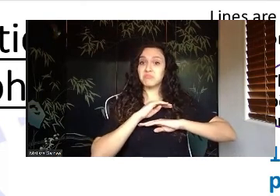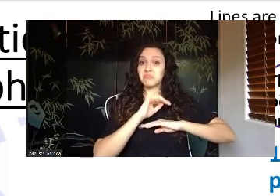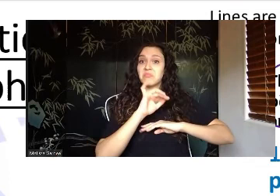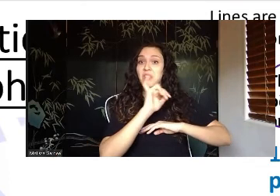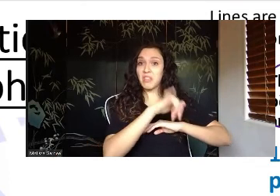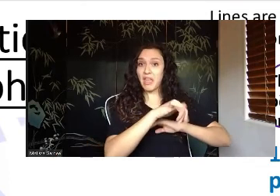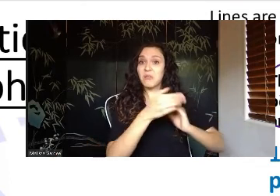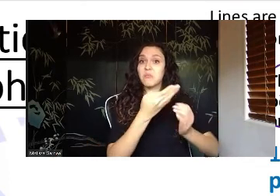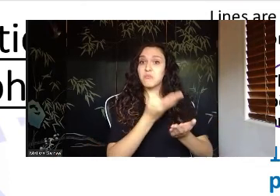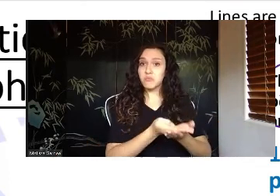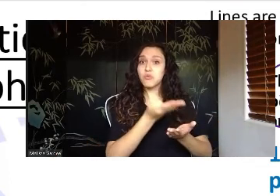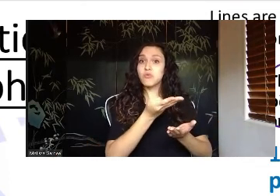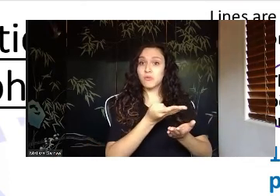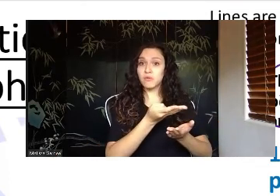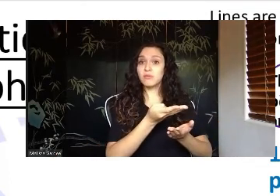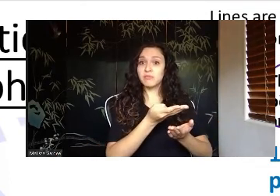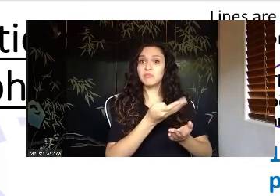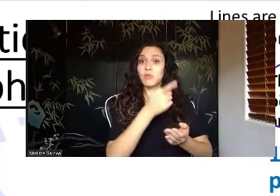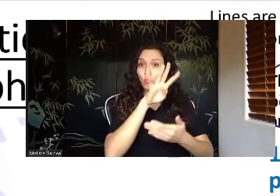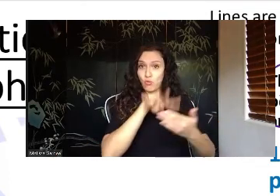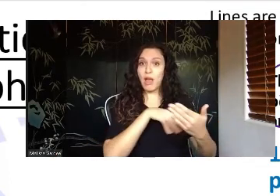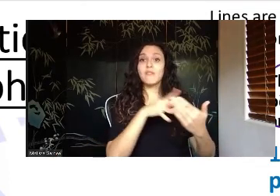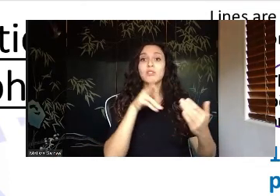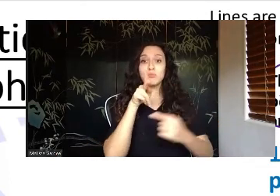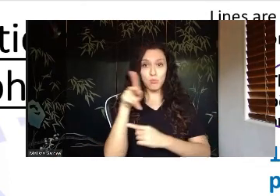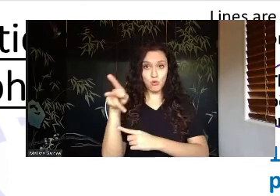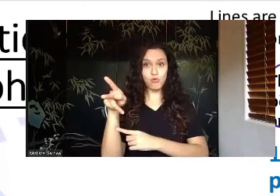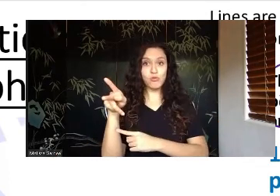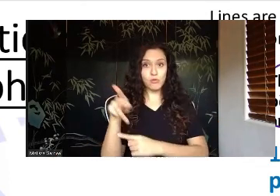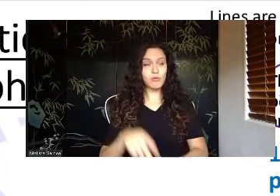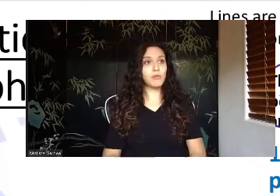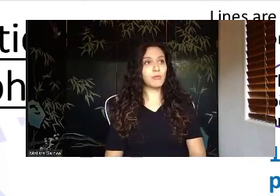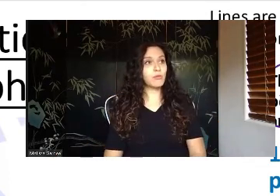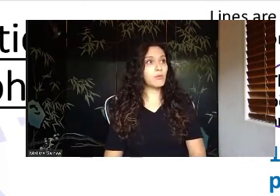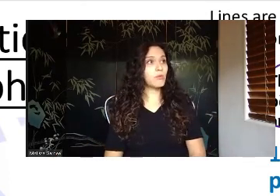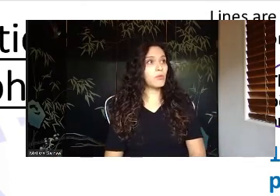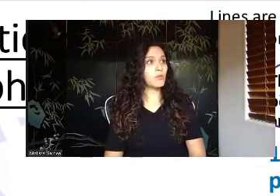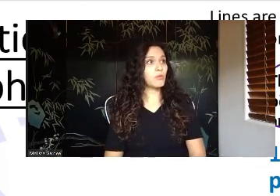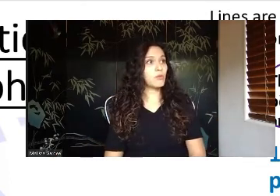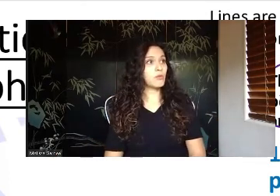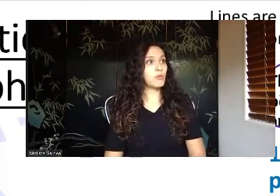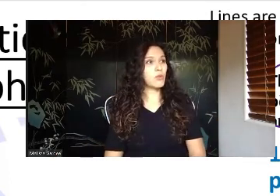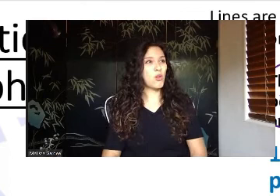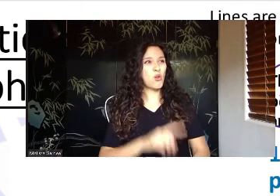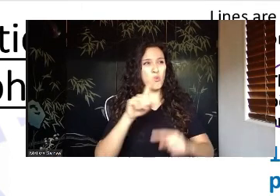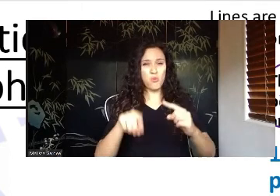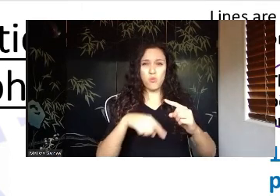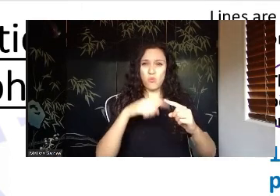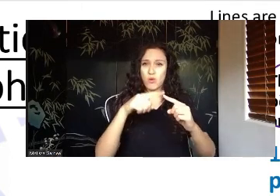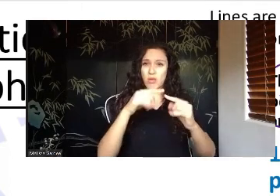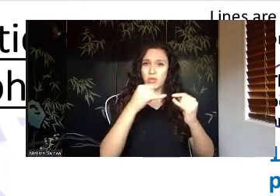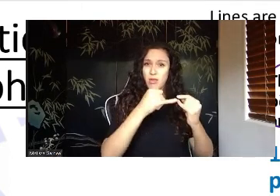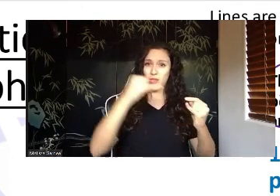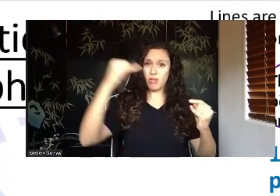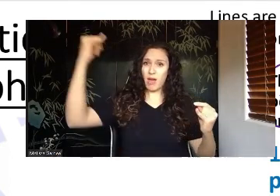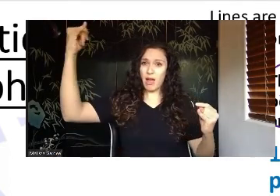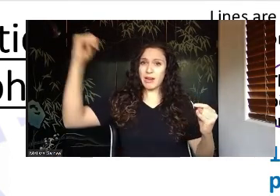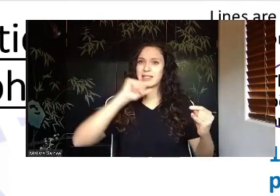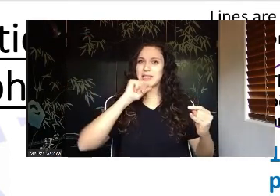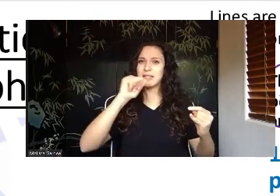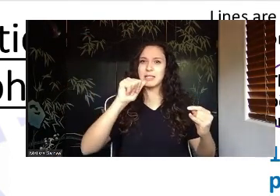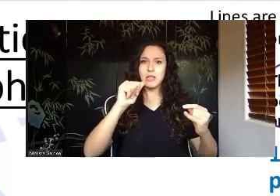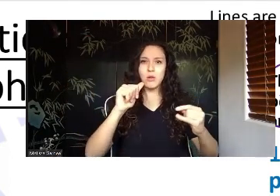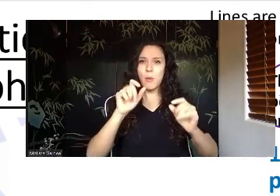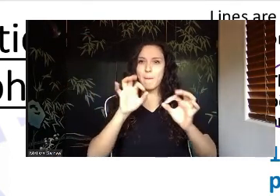And that's enough evidence for me at this point, okay? Because when it looks like this, I don't want you